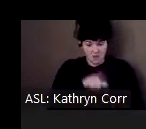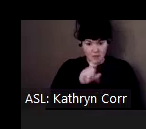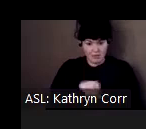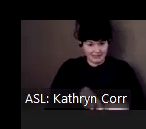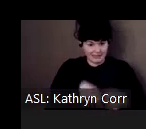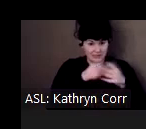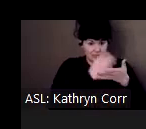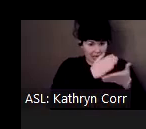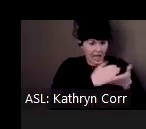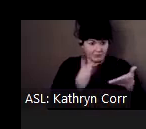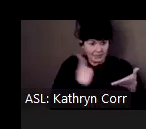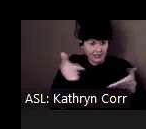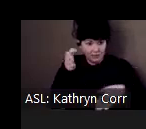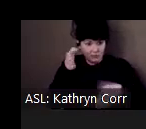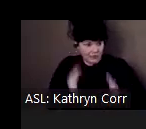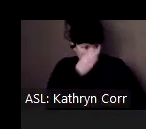let me know, Allison.